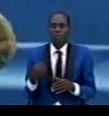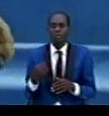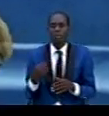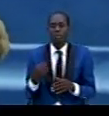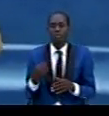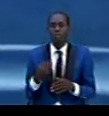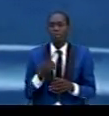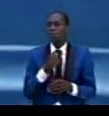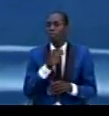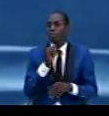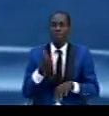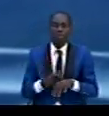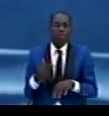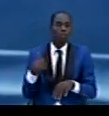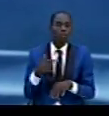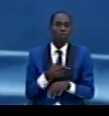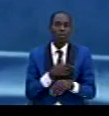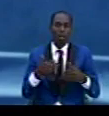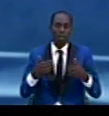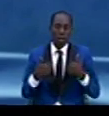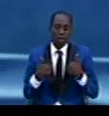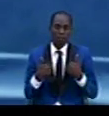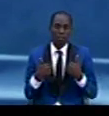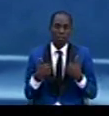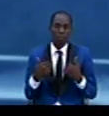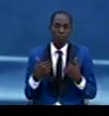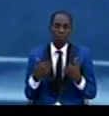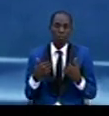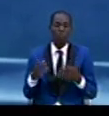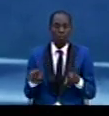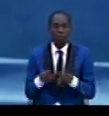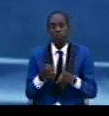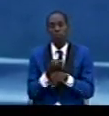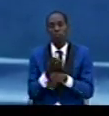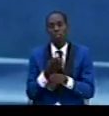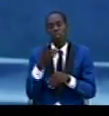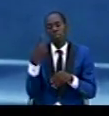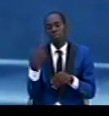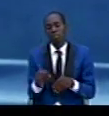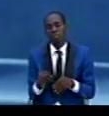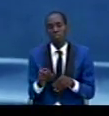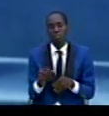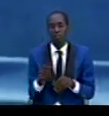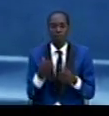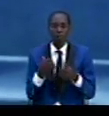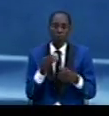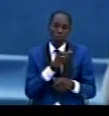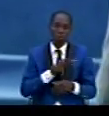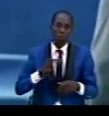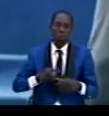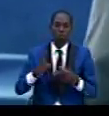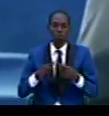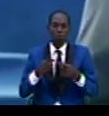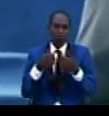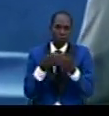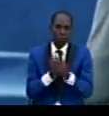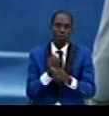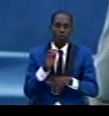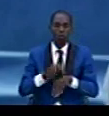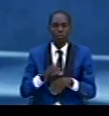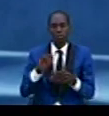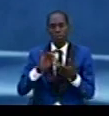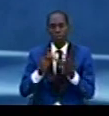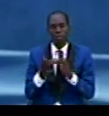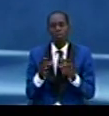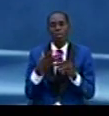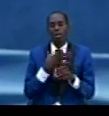we have our member also to connect to us, testimony of pain gone, blindness gone, and so many other things have